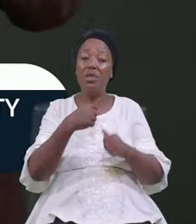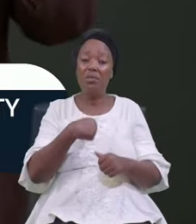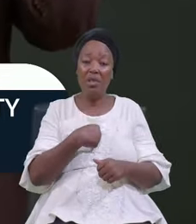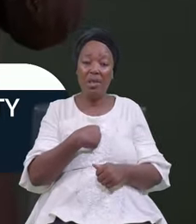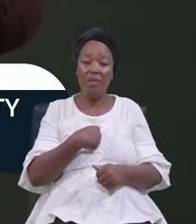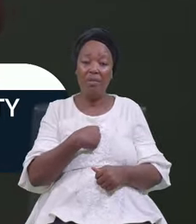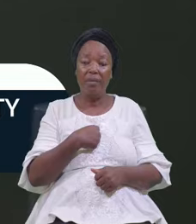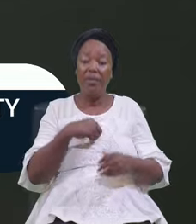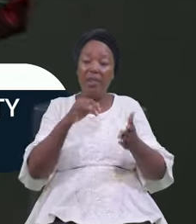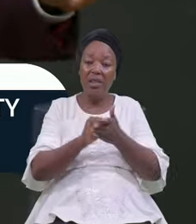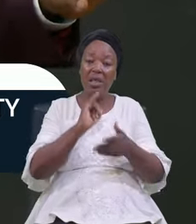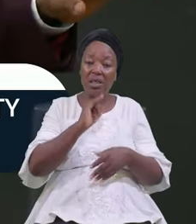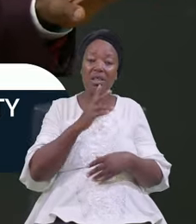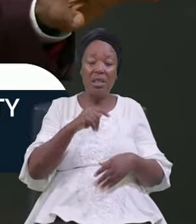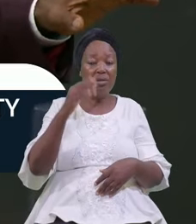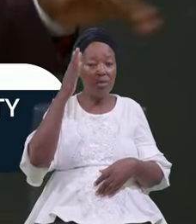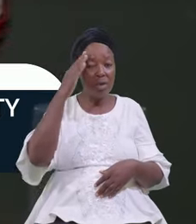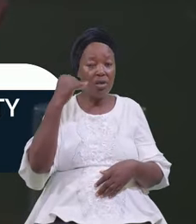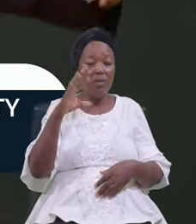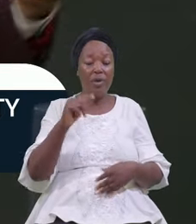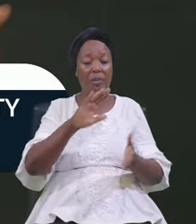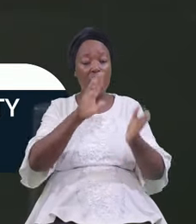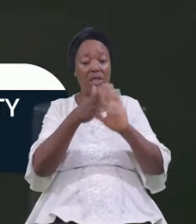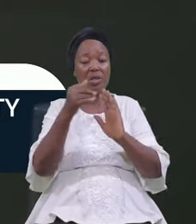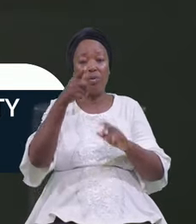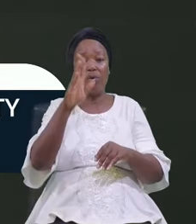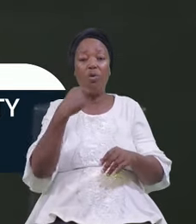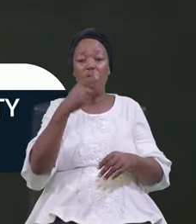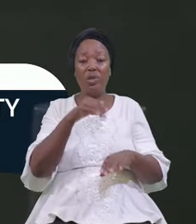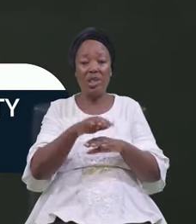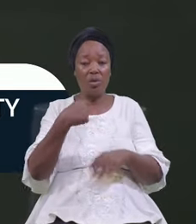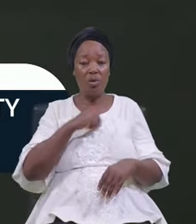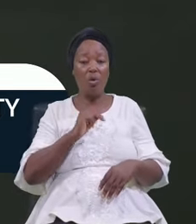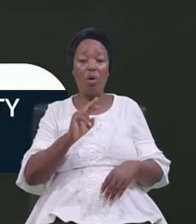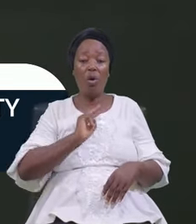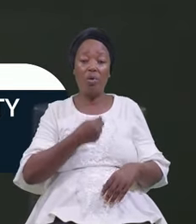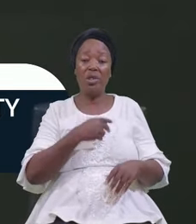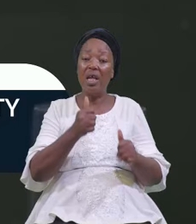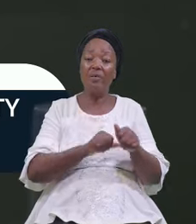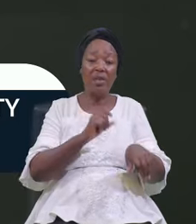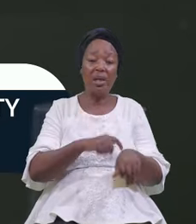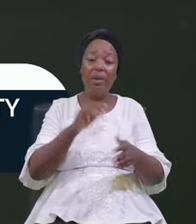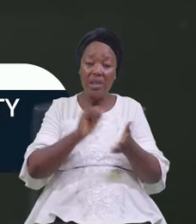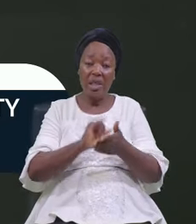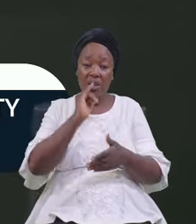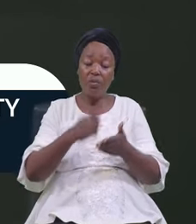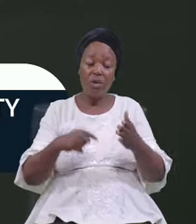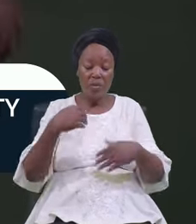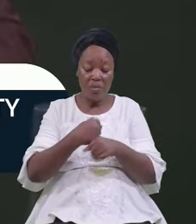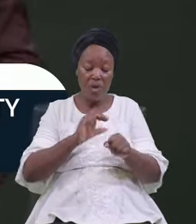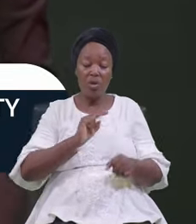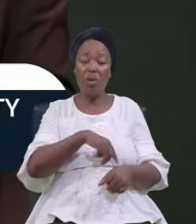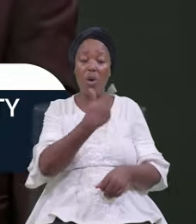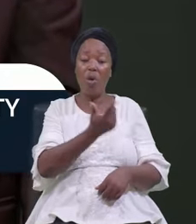the consciousness of the presence of God who sent us every time. That's what makes us loyal. That's what makes